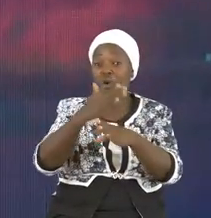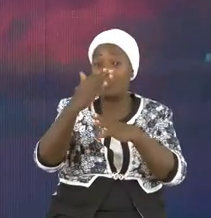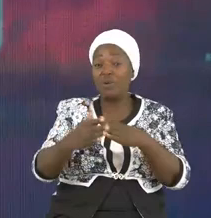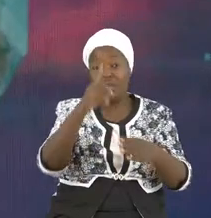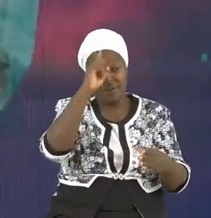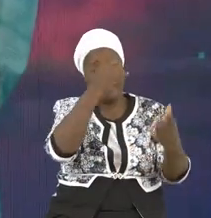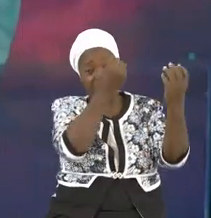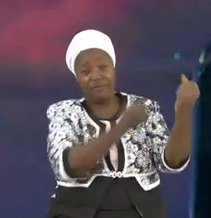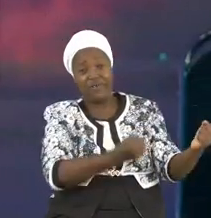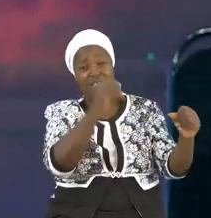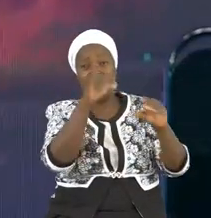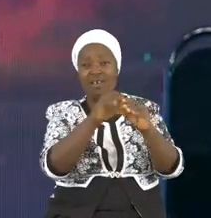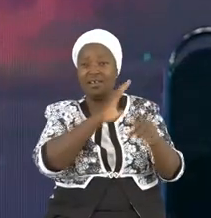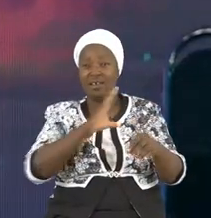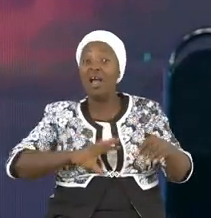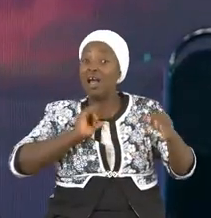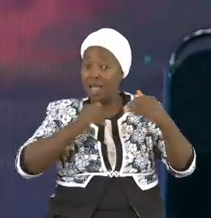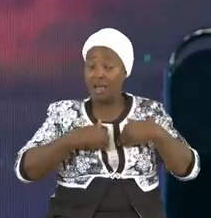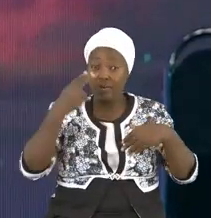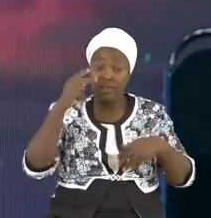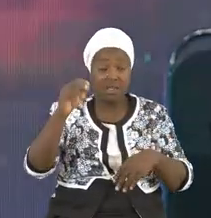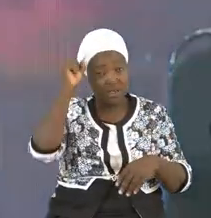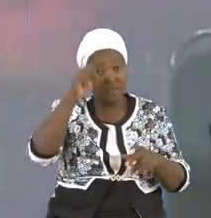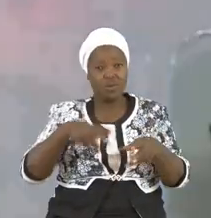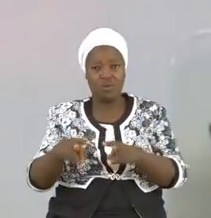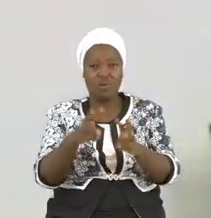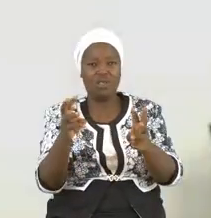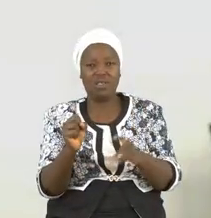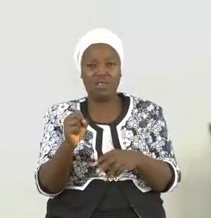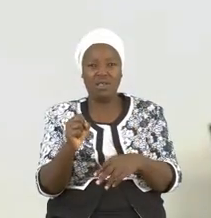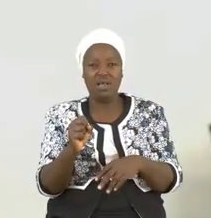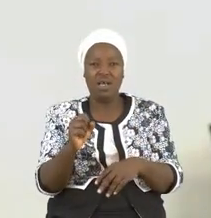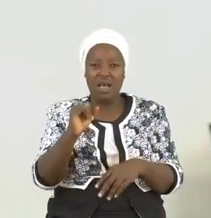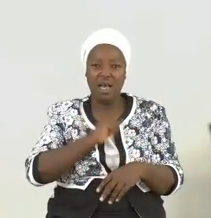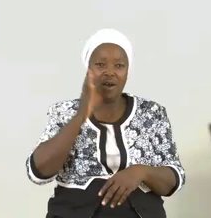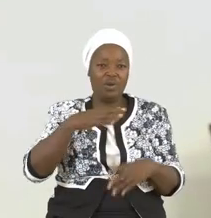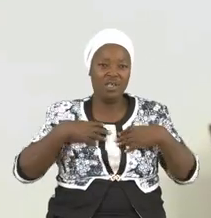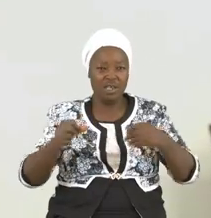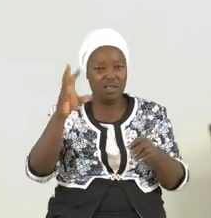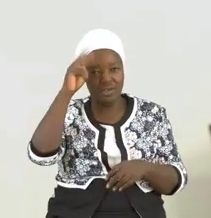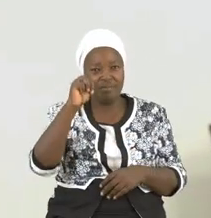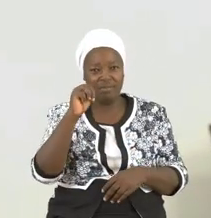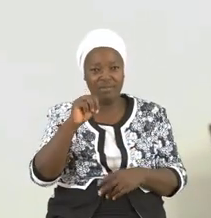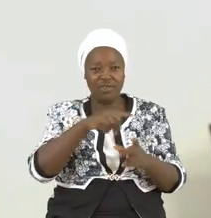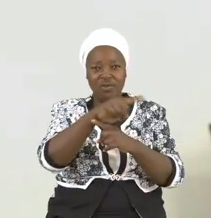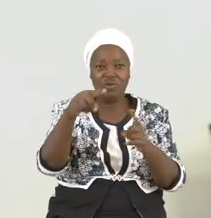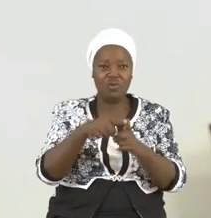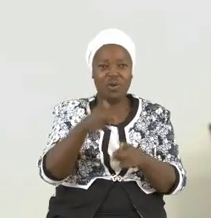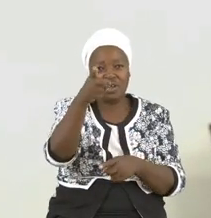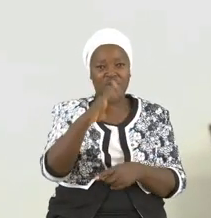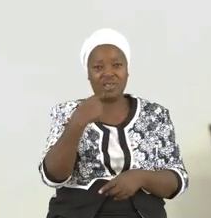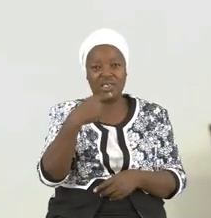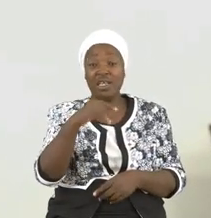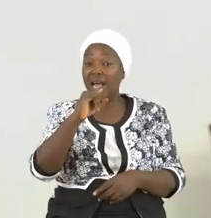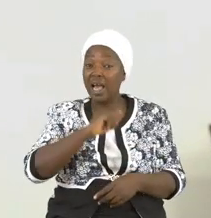have seen his ways. I will heal him. When God says I will, there's